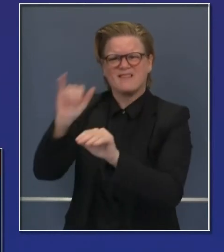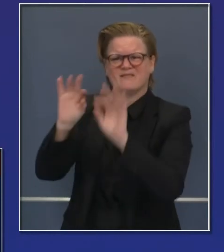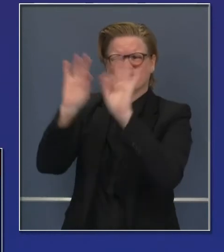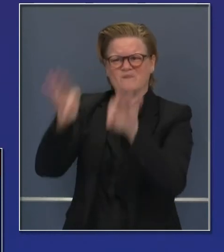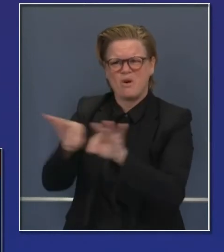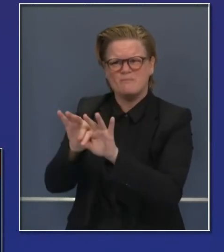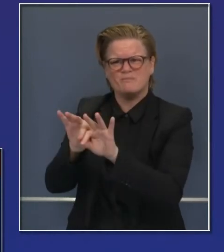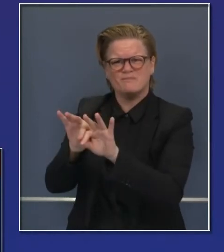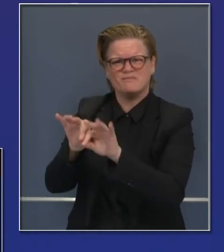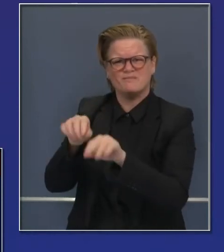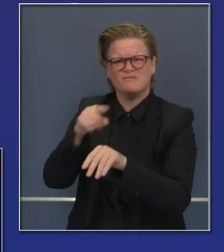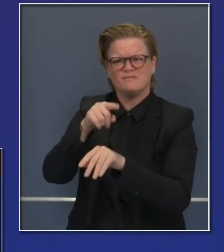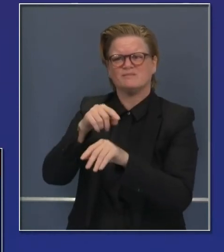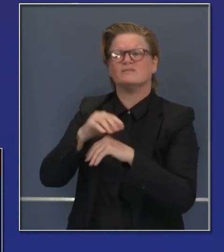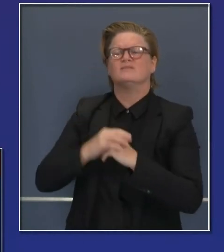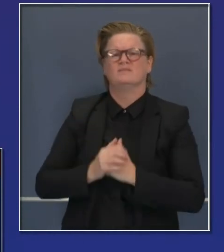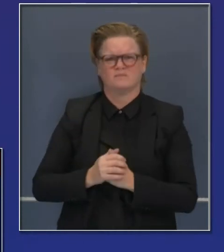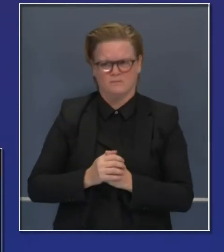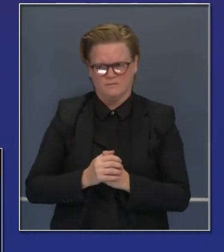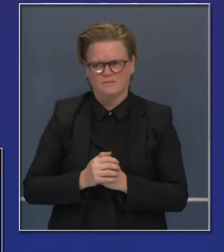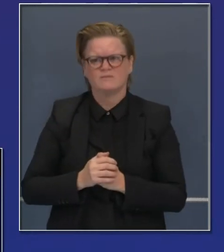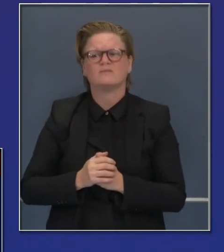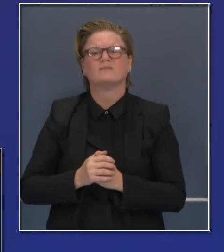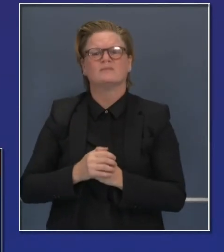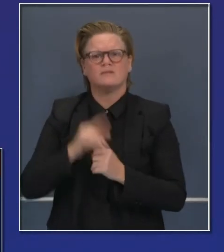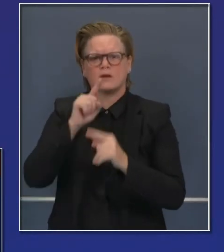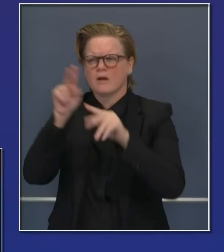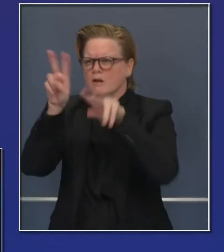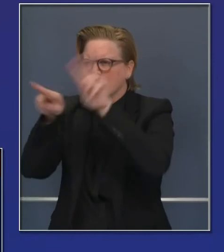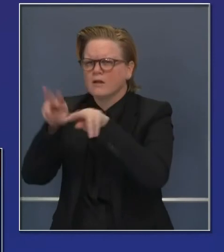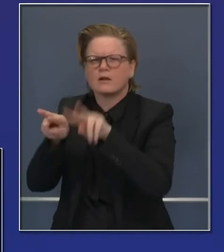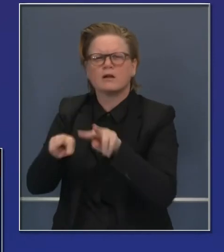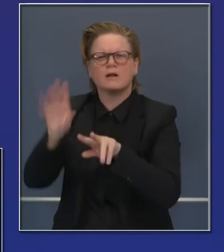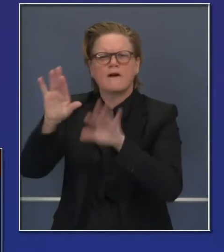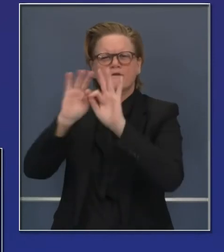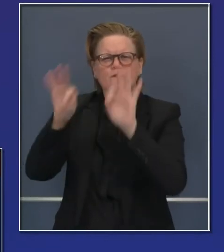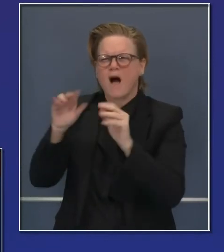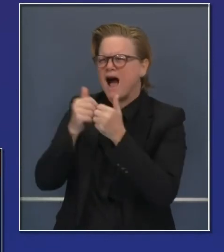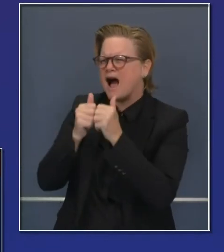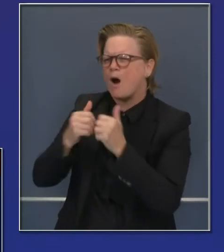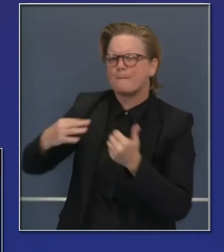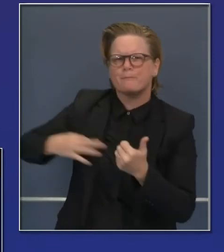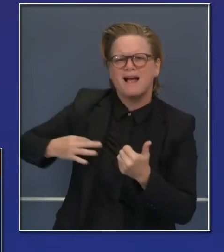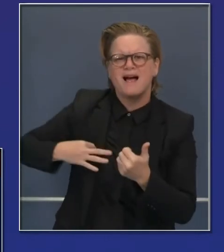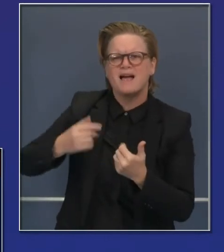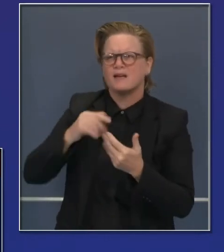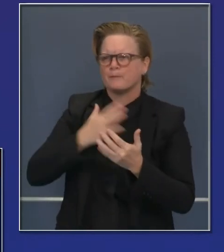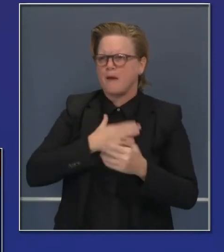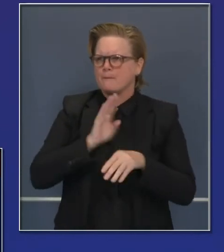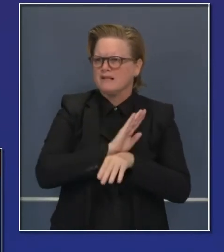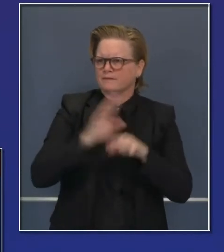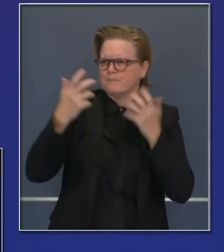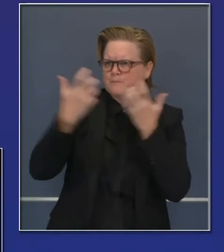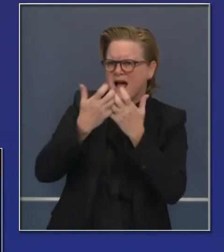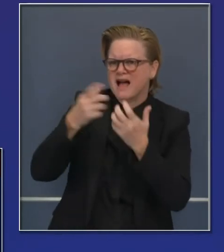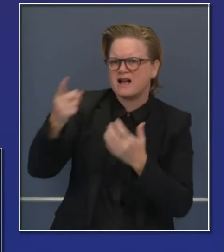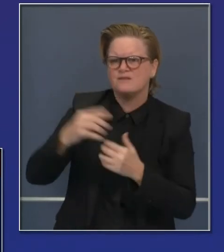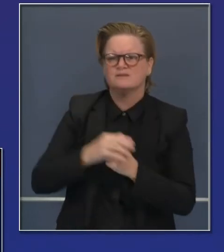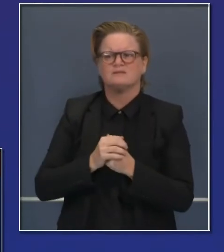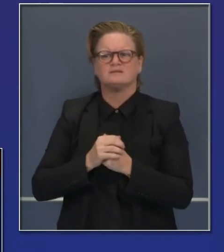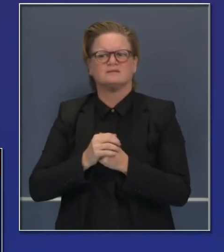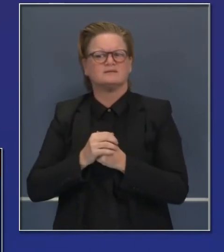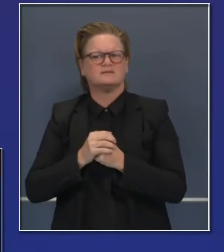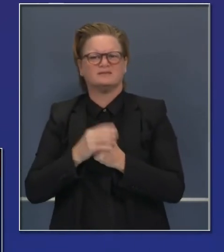covid19.ca.gov website to learn more about how they can take advantage of this $100 million hiring tax credit.